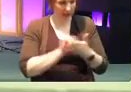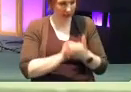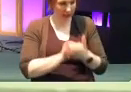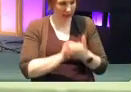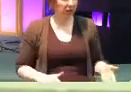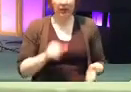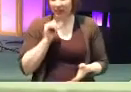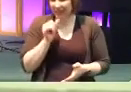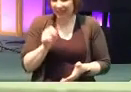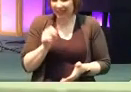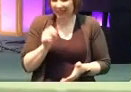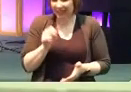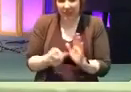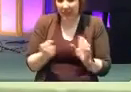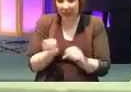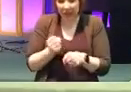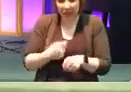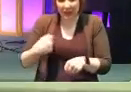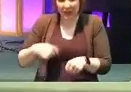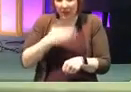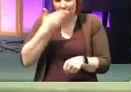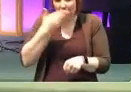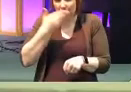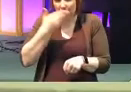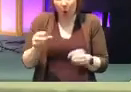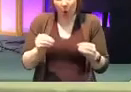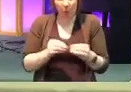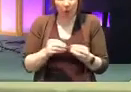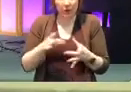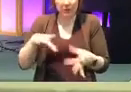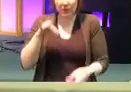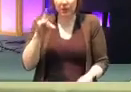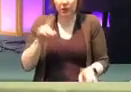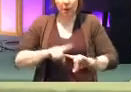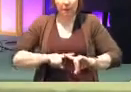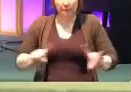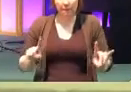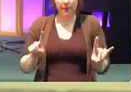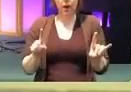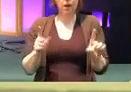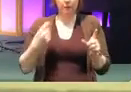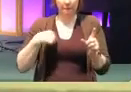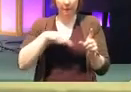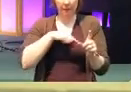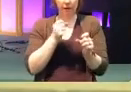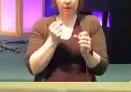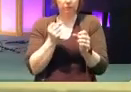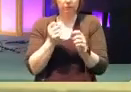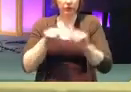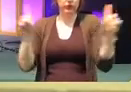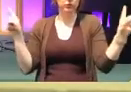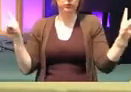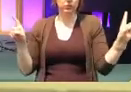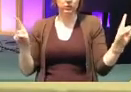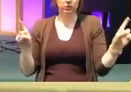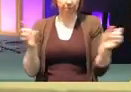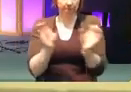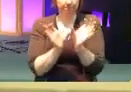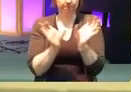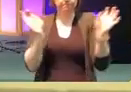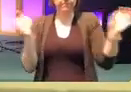doesn't make us better. It doesn't make us more spiritual. But it does make us different. It kind of sets us